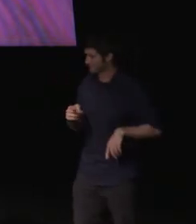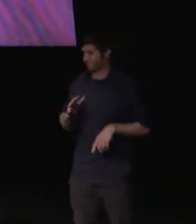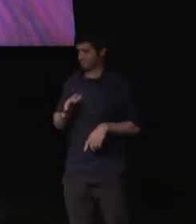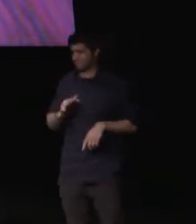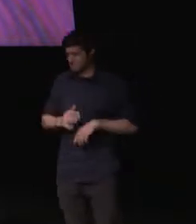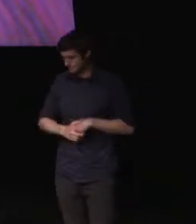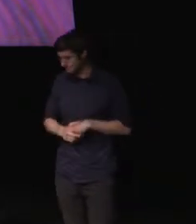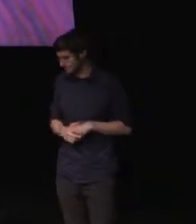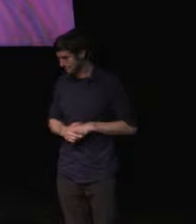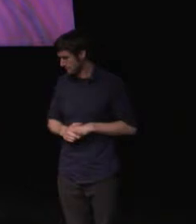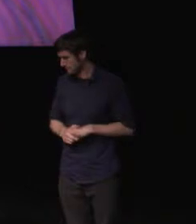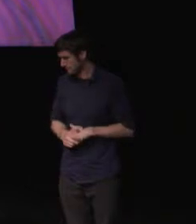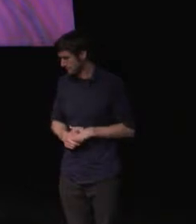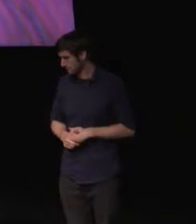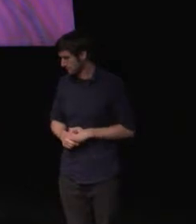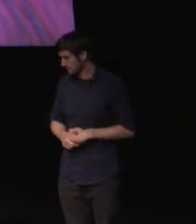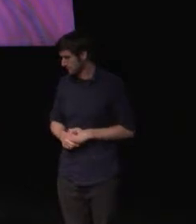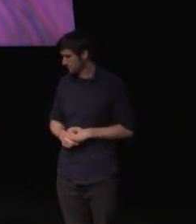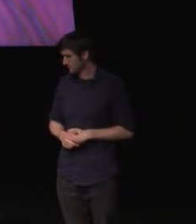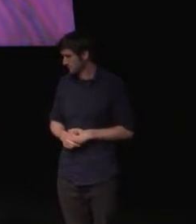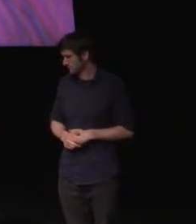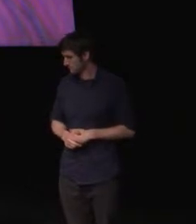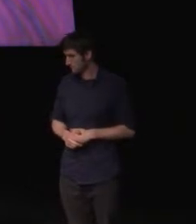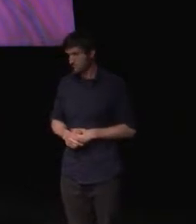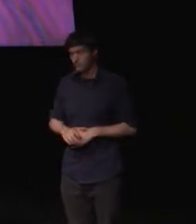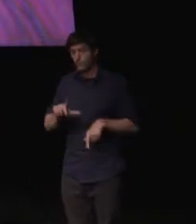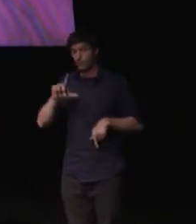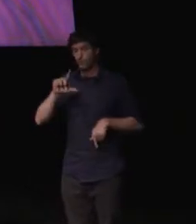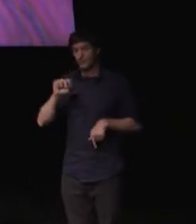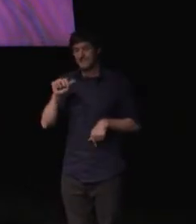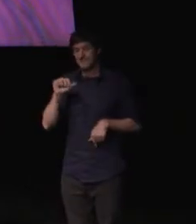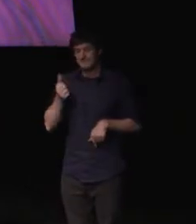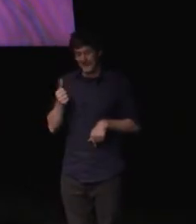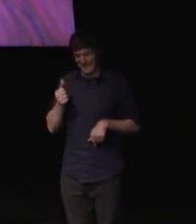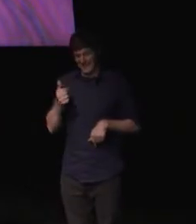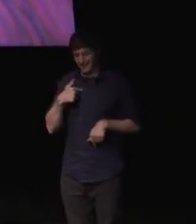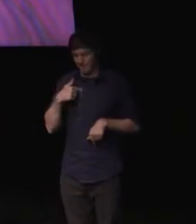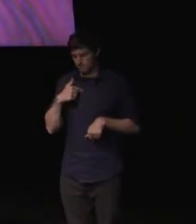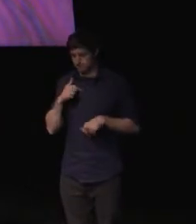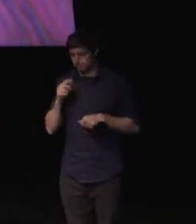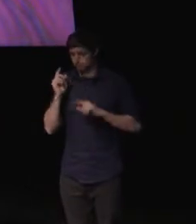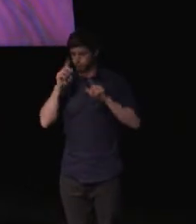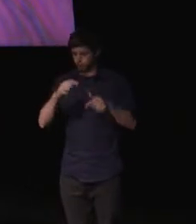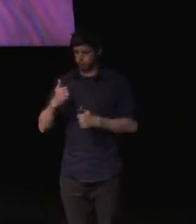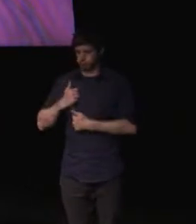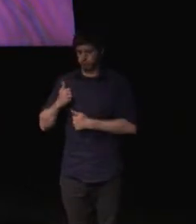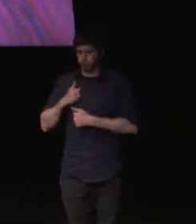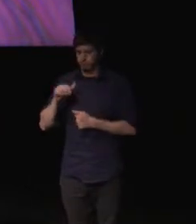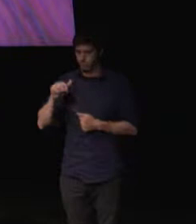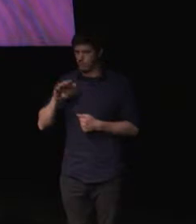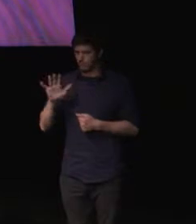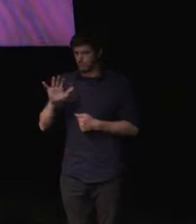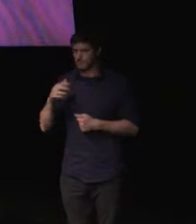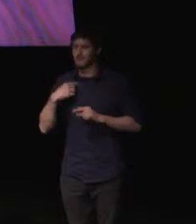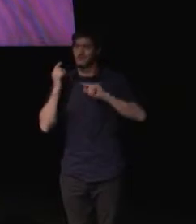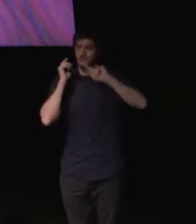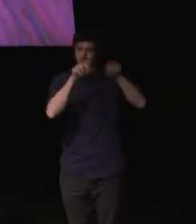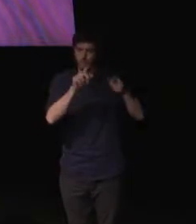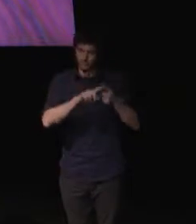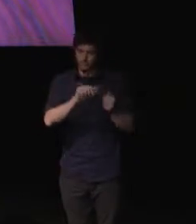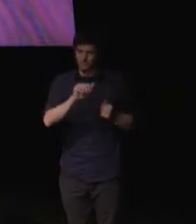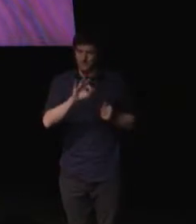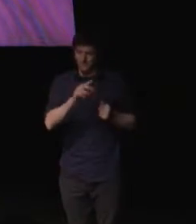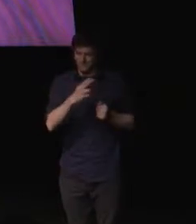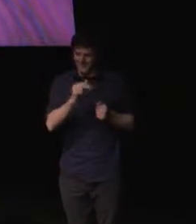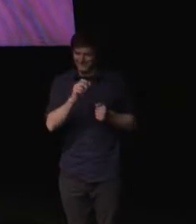bit. In 2010, I was deployed to Afghanistan. I was there for about 14 months. And I started doing a little